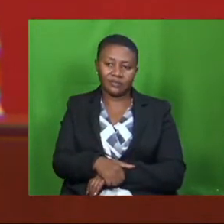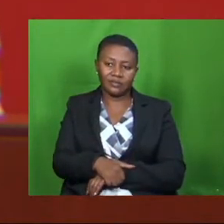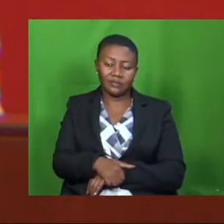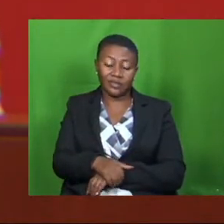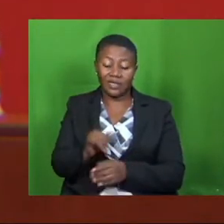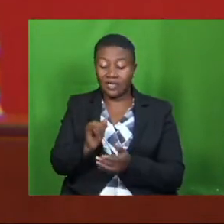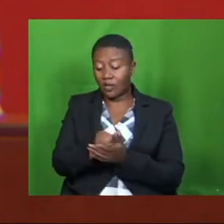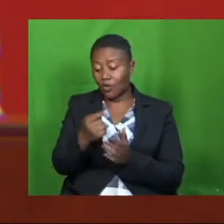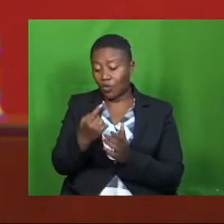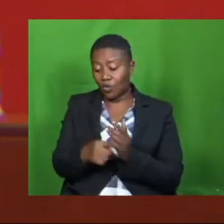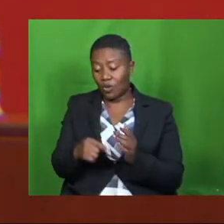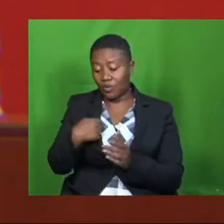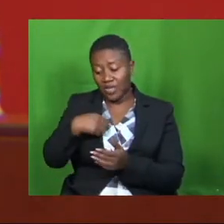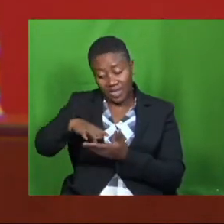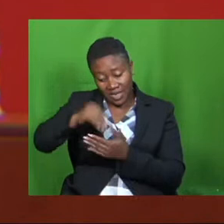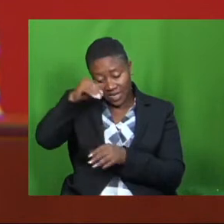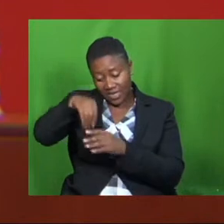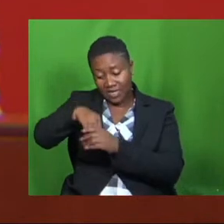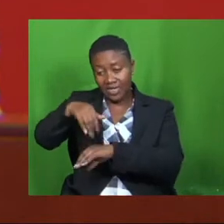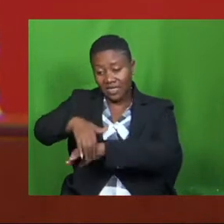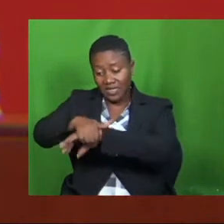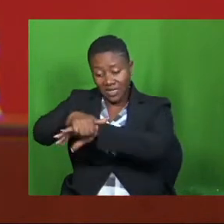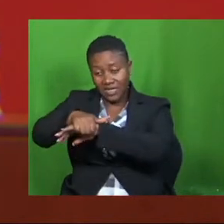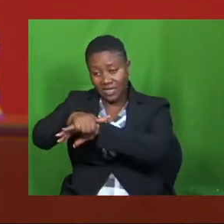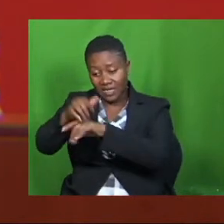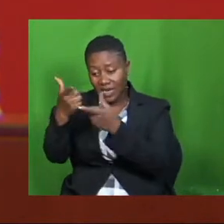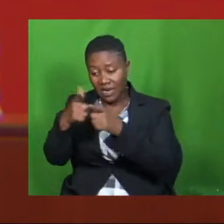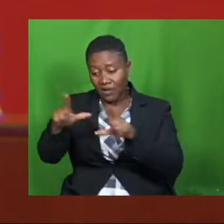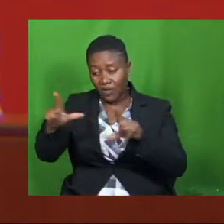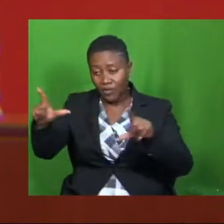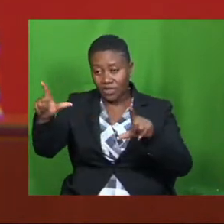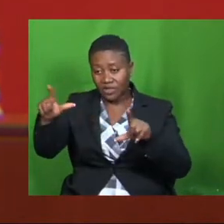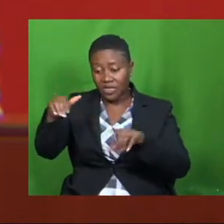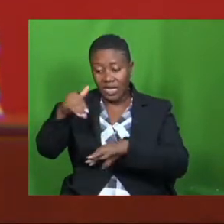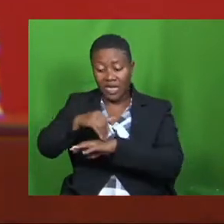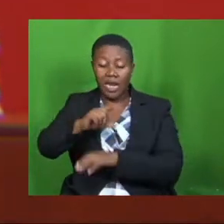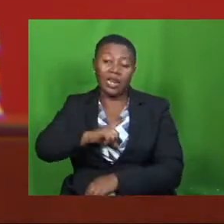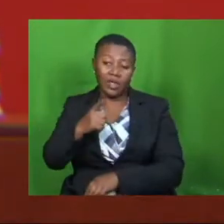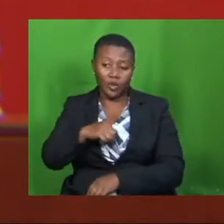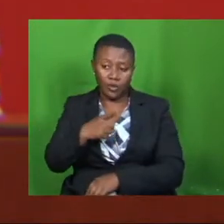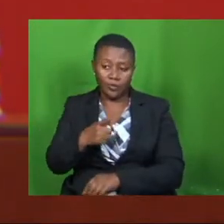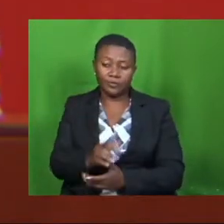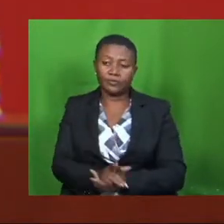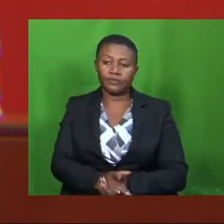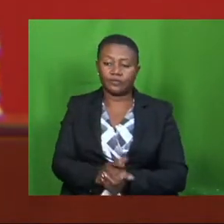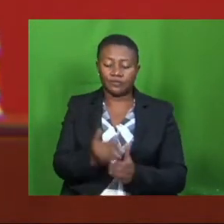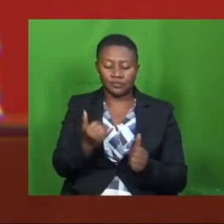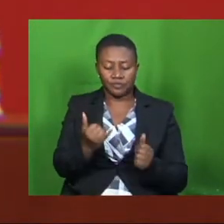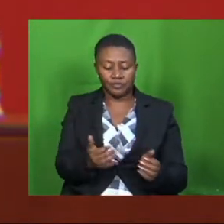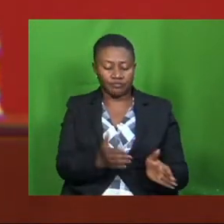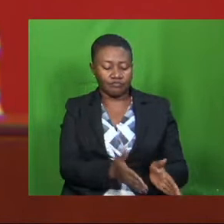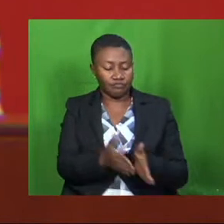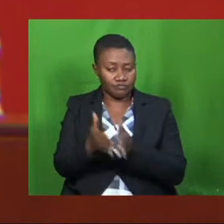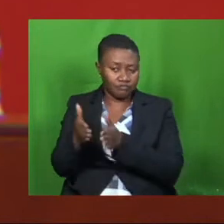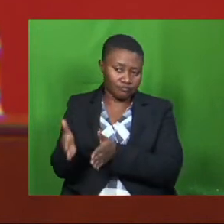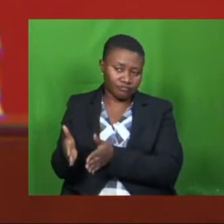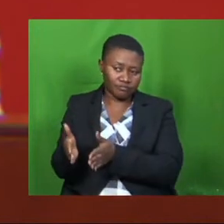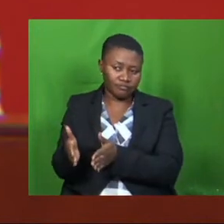we will not allow the minister to bring any paper to this House. You cannot. Perhaps what the House can